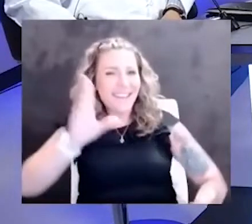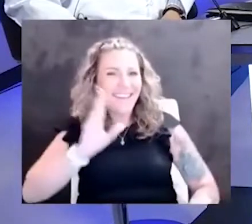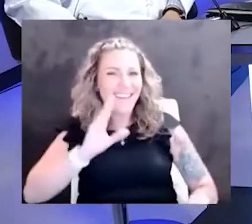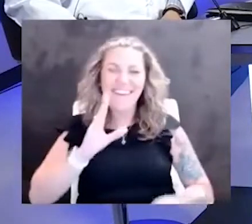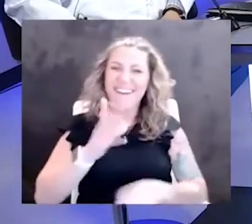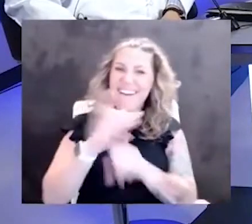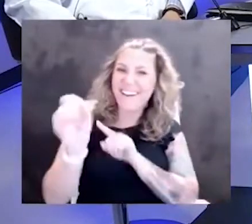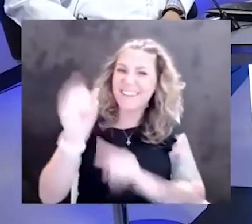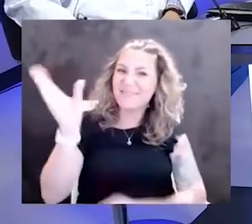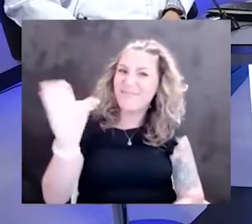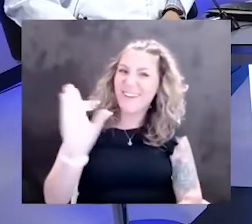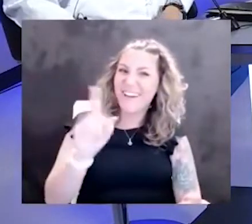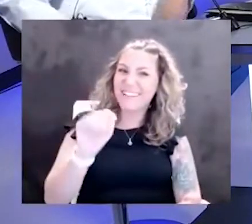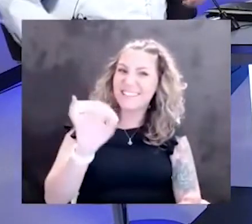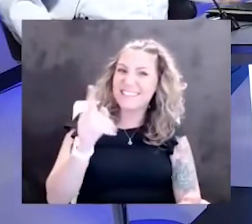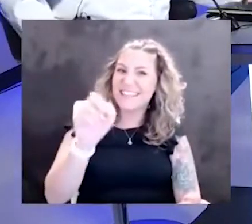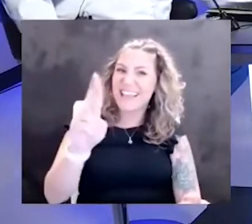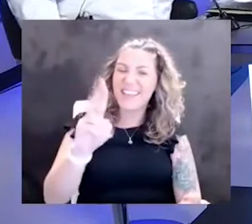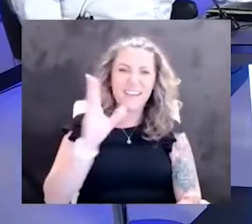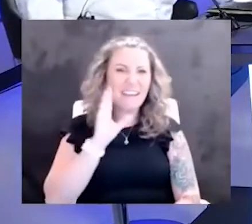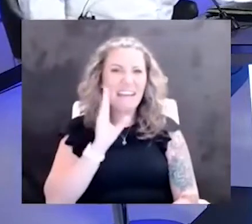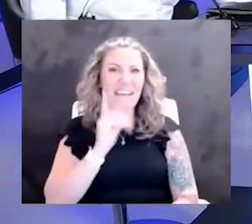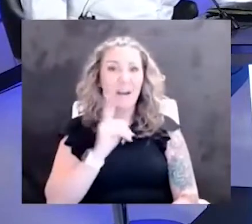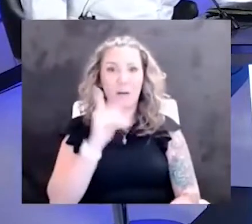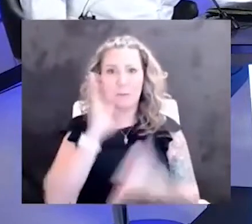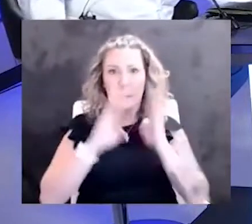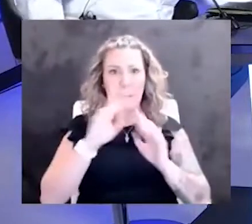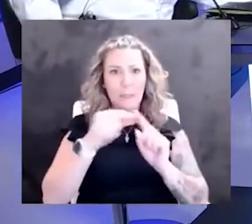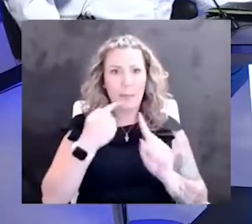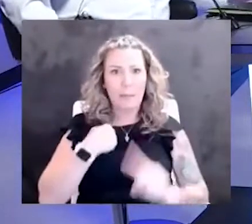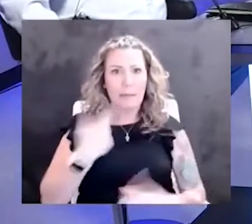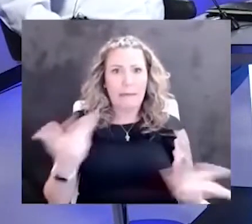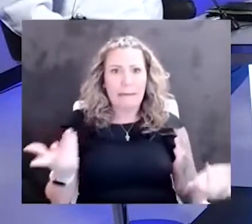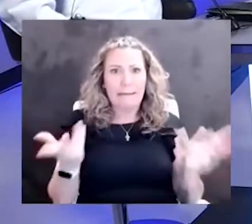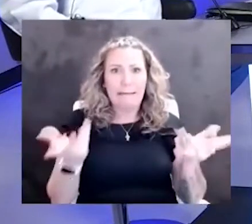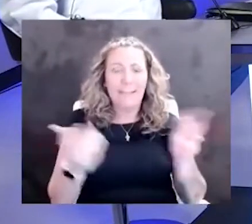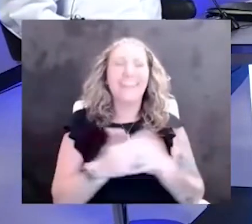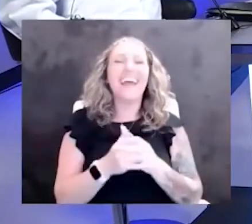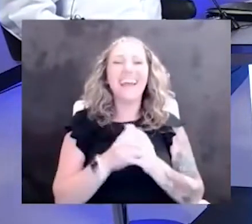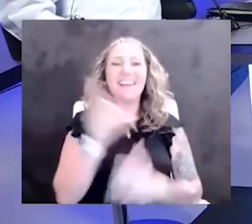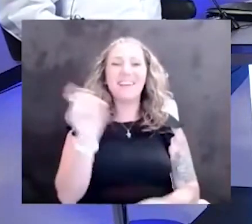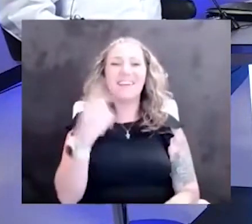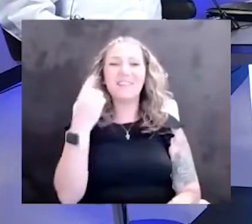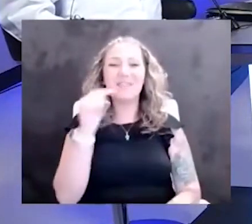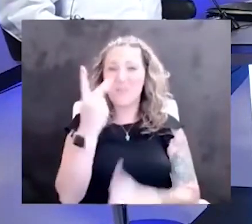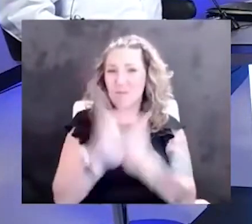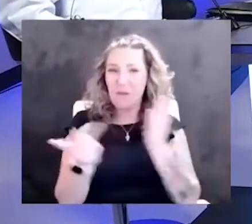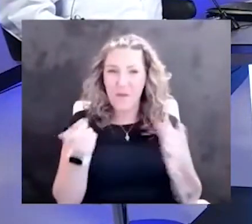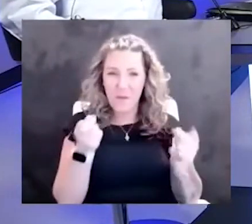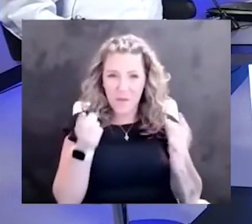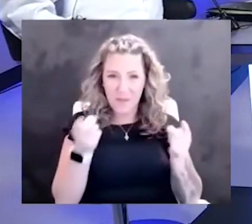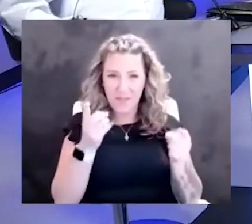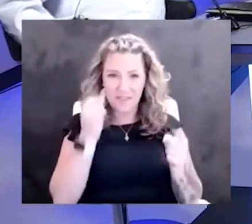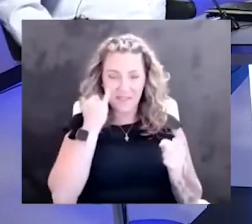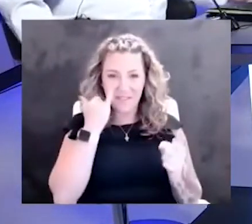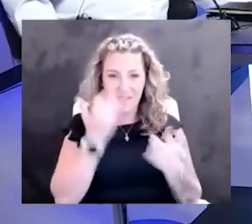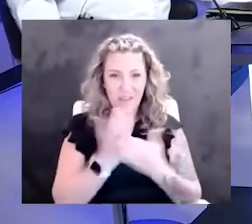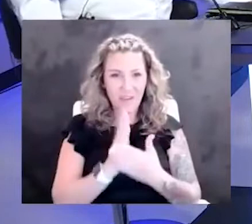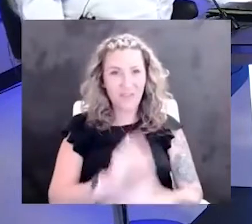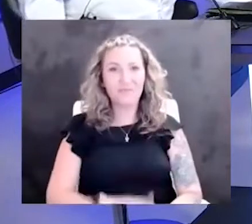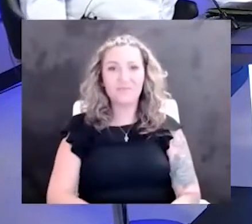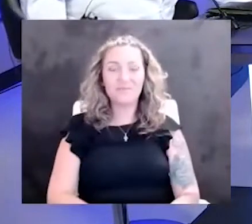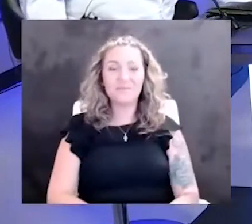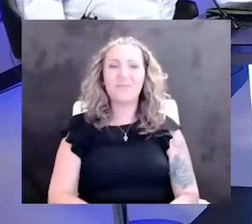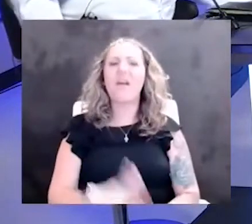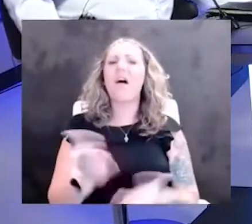Taylor. I was like, they must be worried about me. I have questions for both your guests this morning, if that's okay. You bet. And I'll